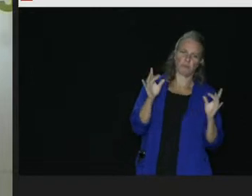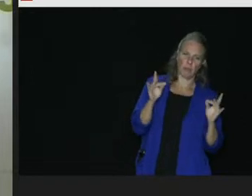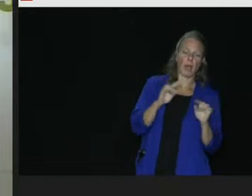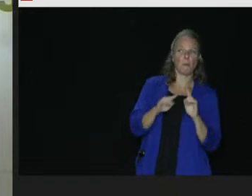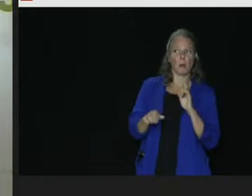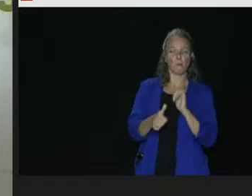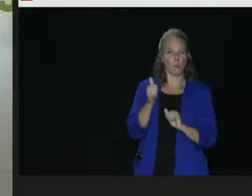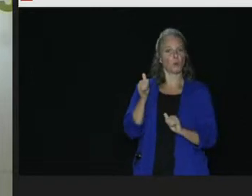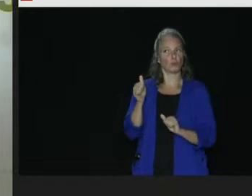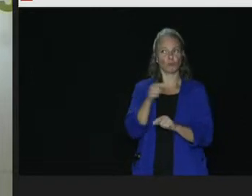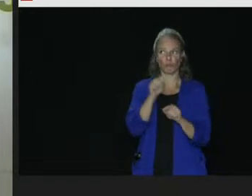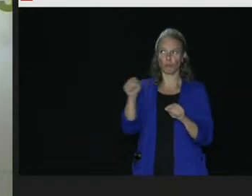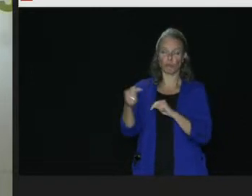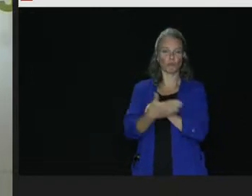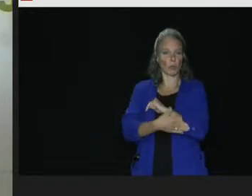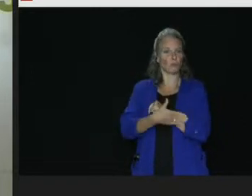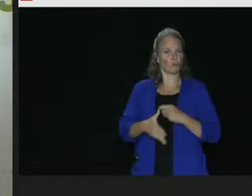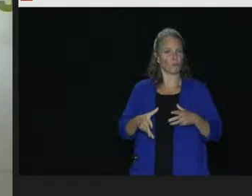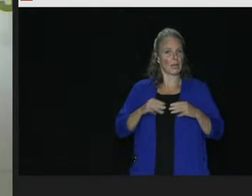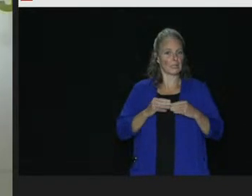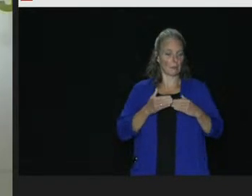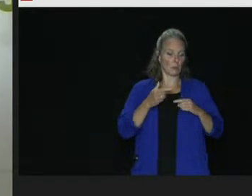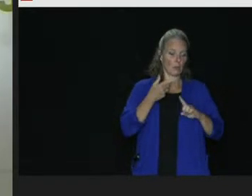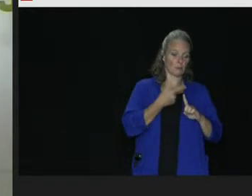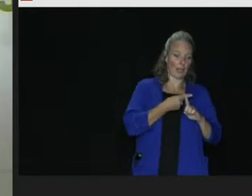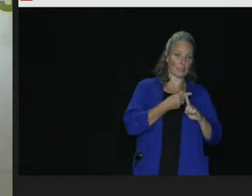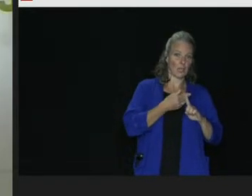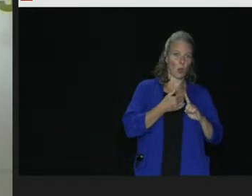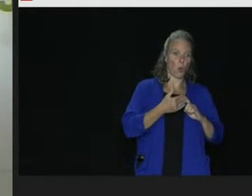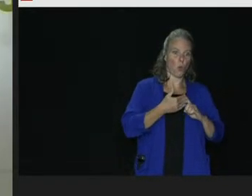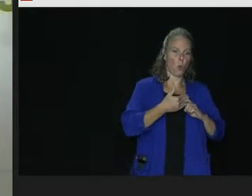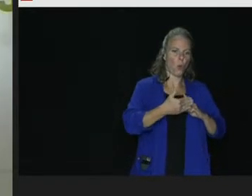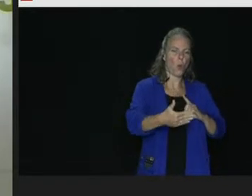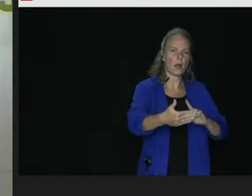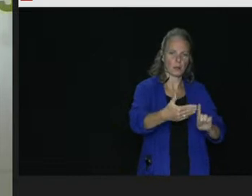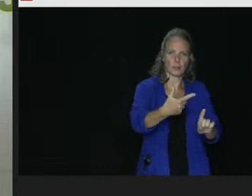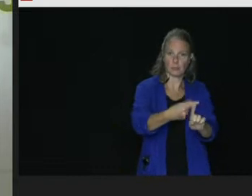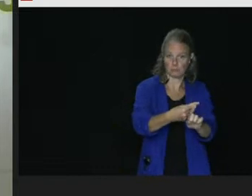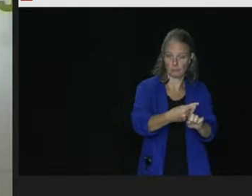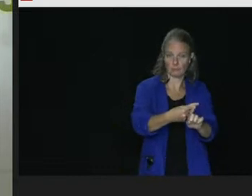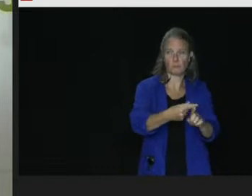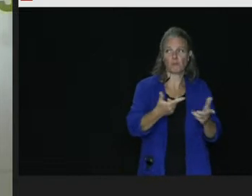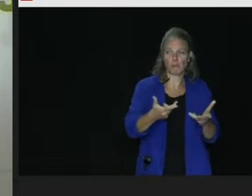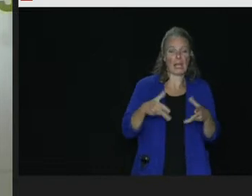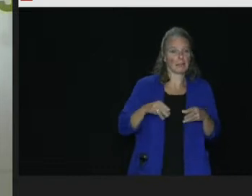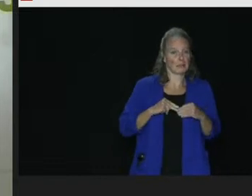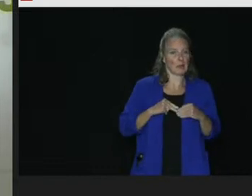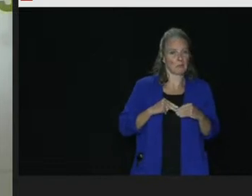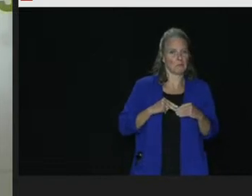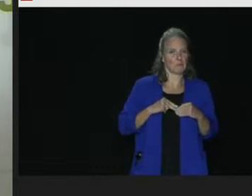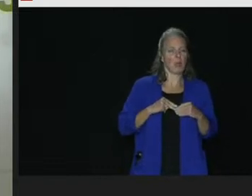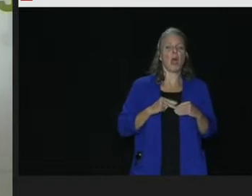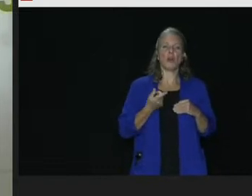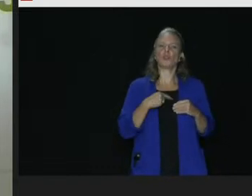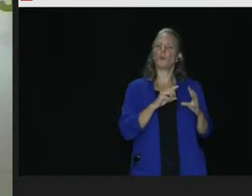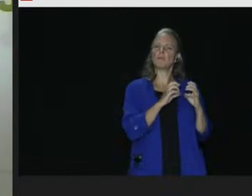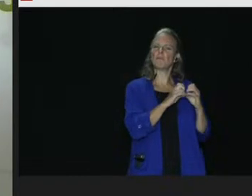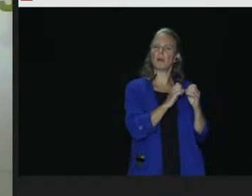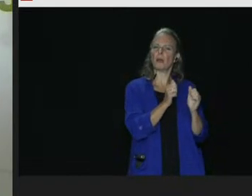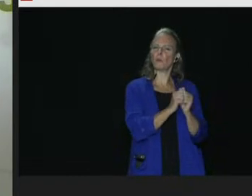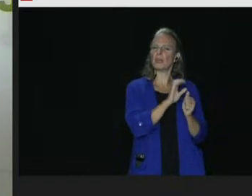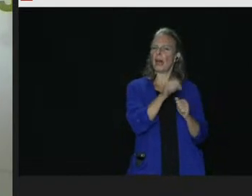longer intervals. So we've been in contact with countries that are sun destinations, for